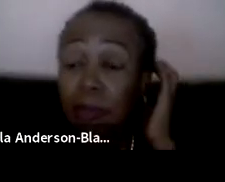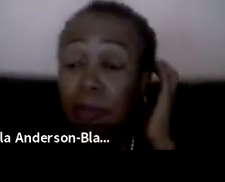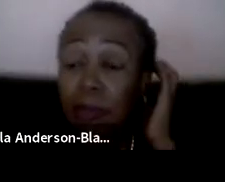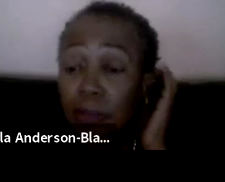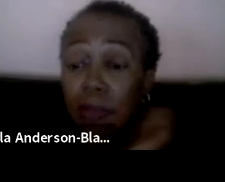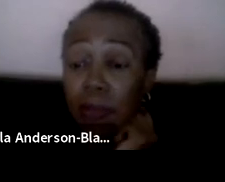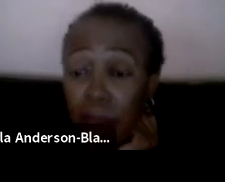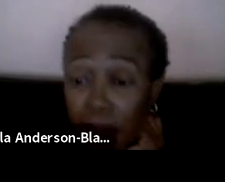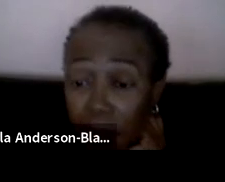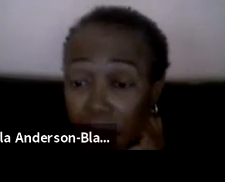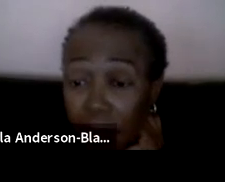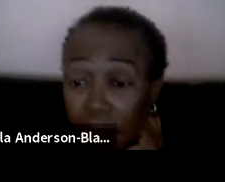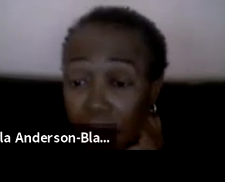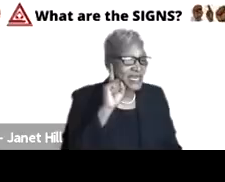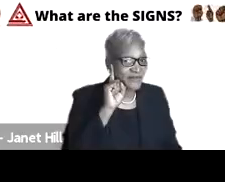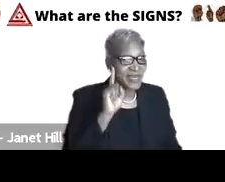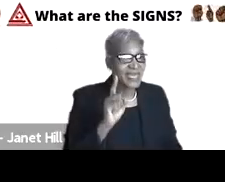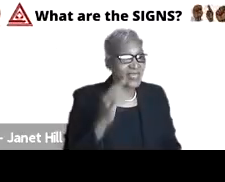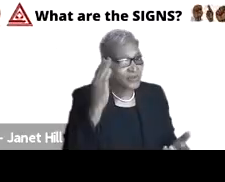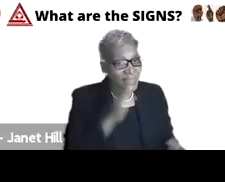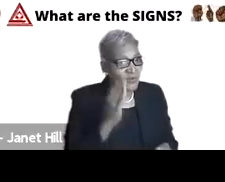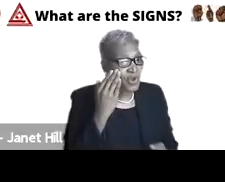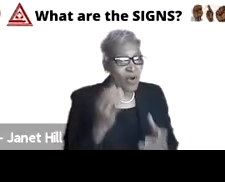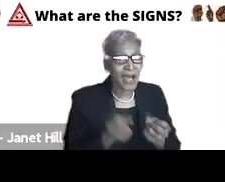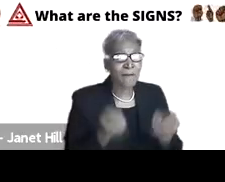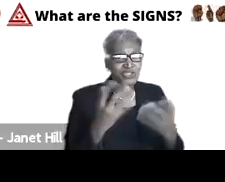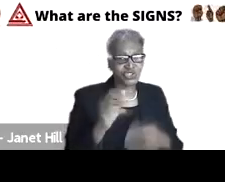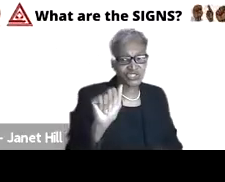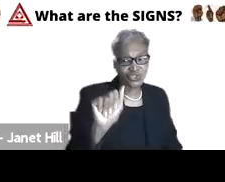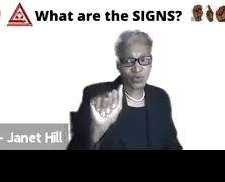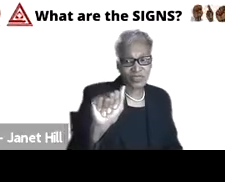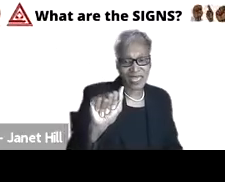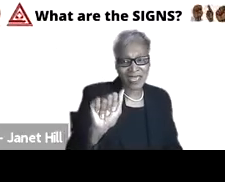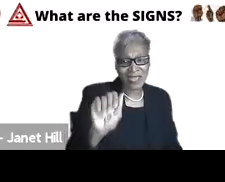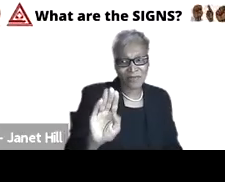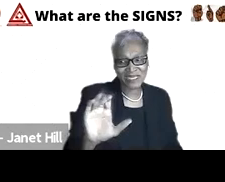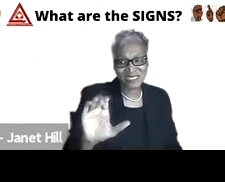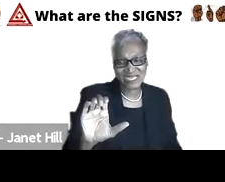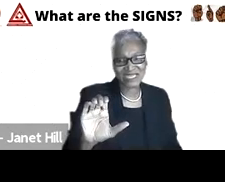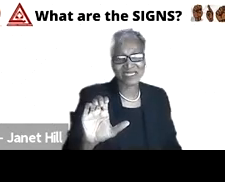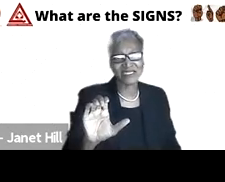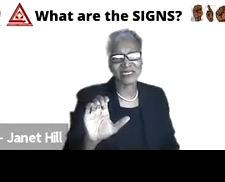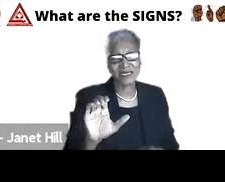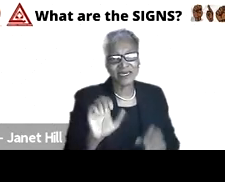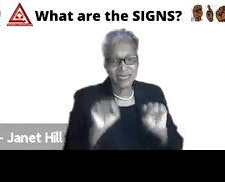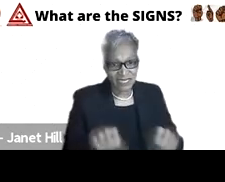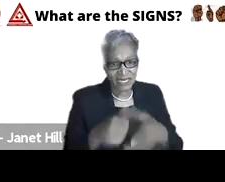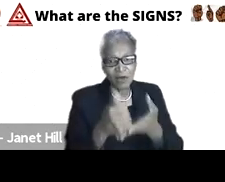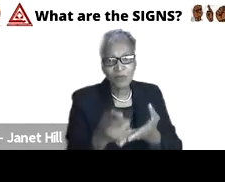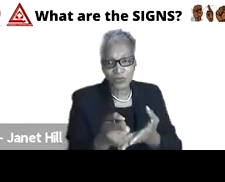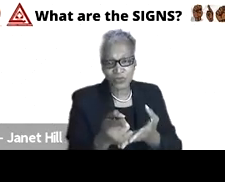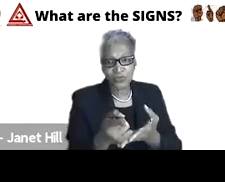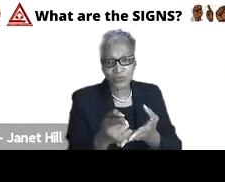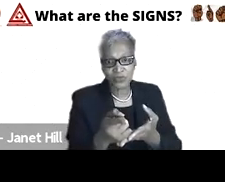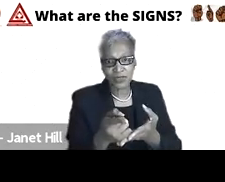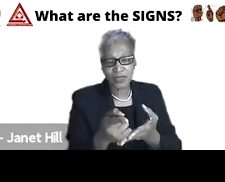with somebody who's hearing or deaf. And you never know how much just knowing the ABCs can